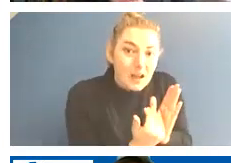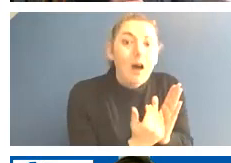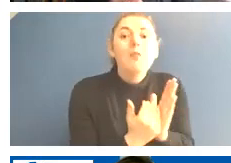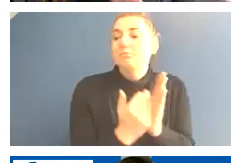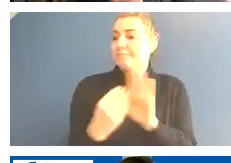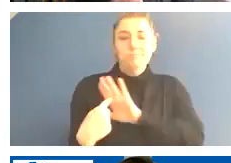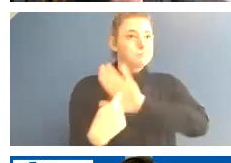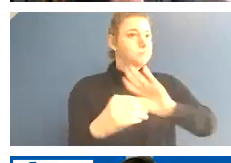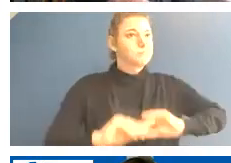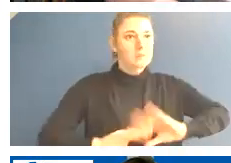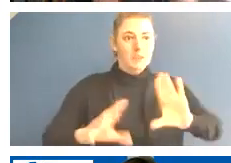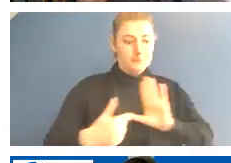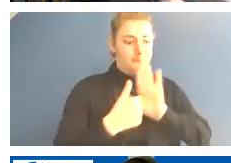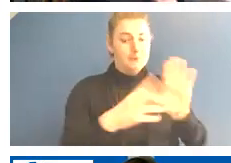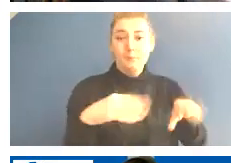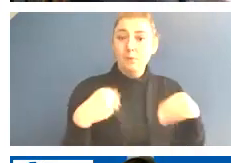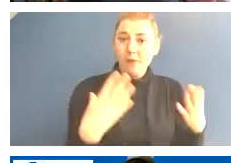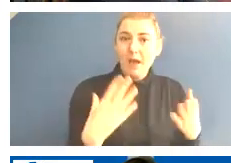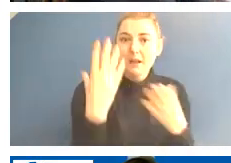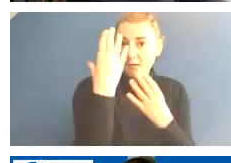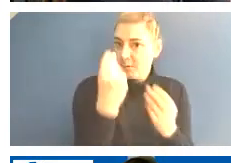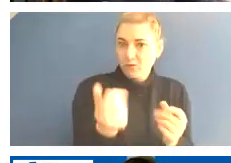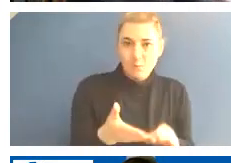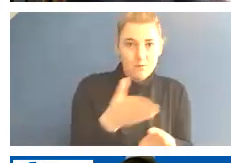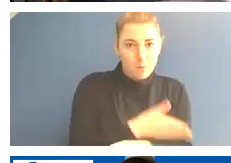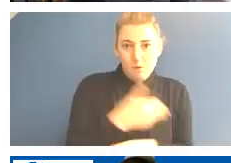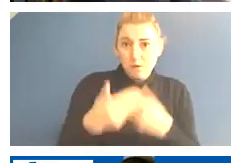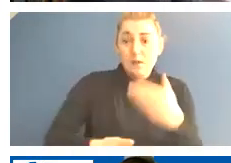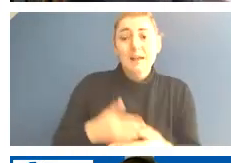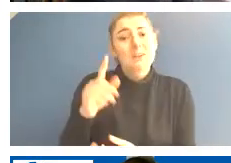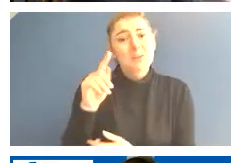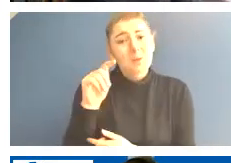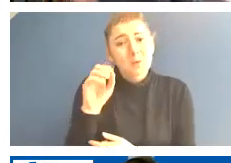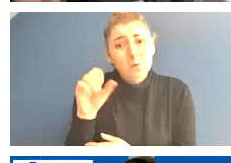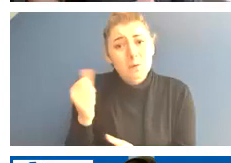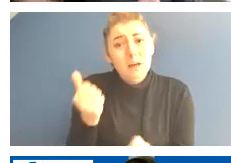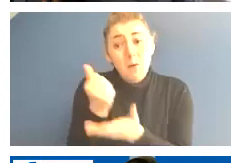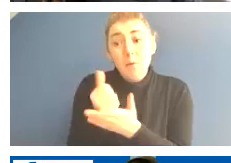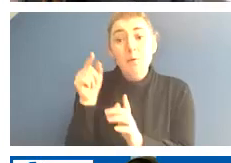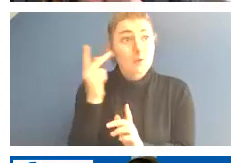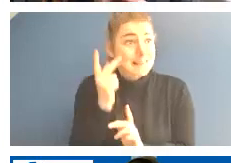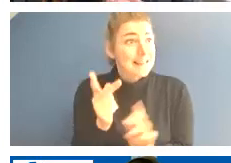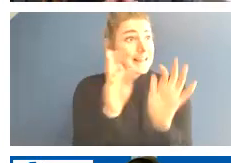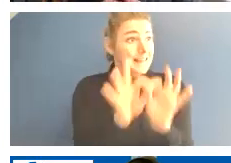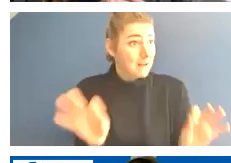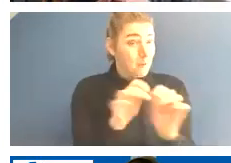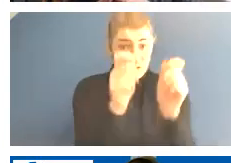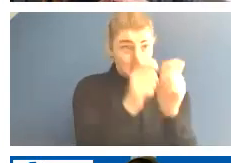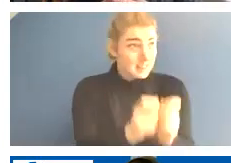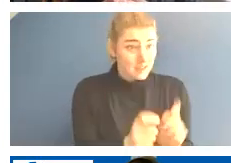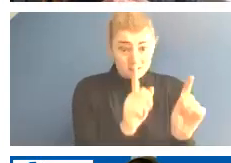on the forefront. These tools help to connect the important details to understanding the